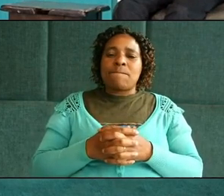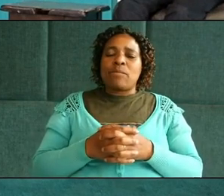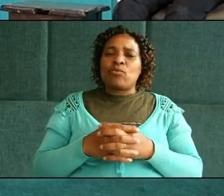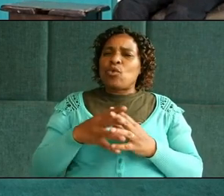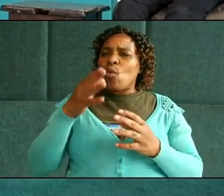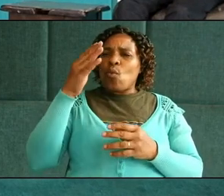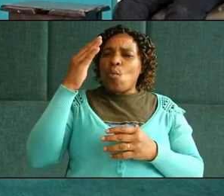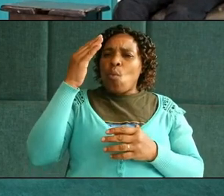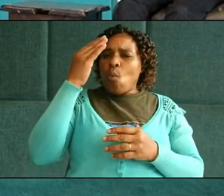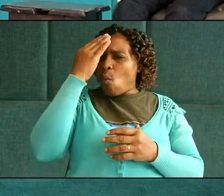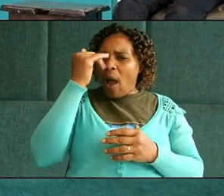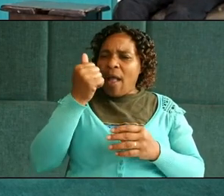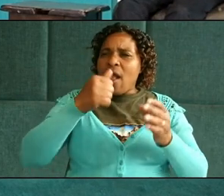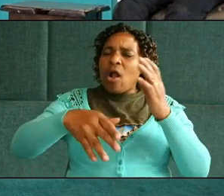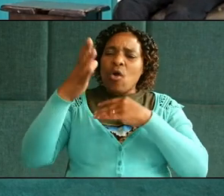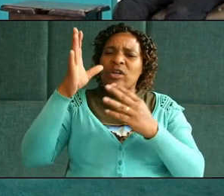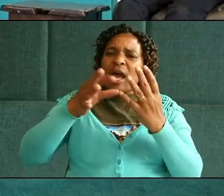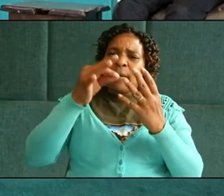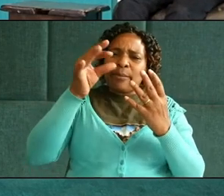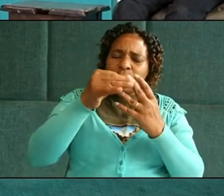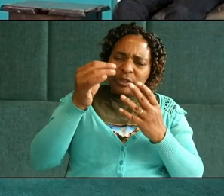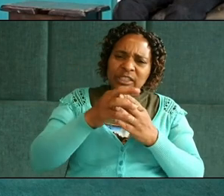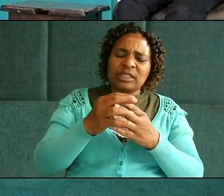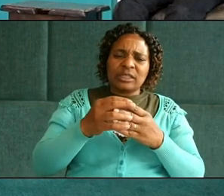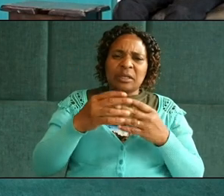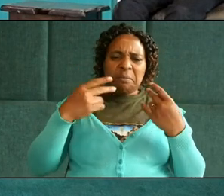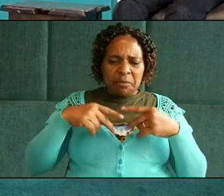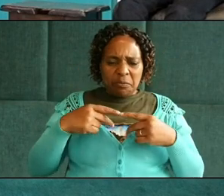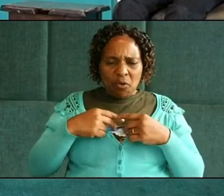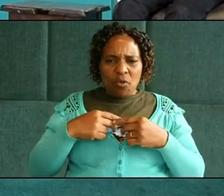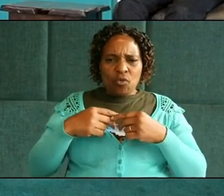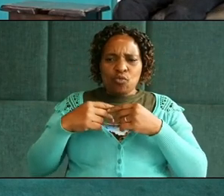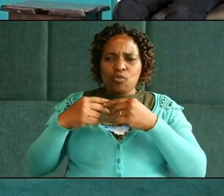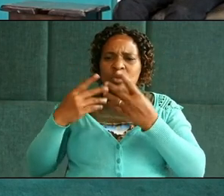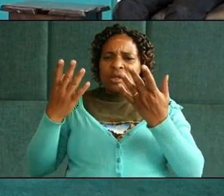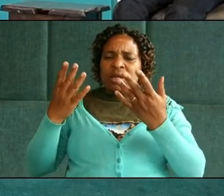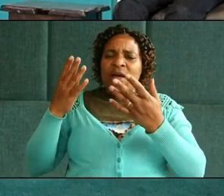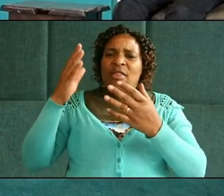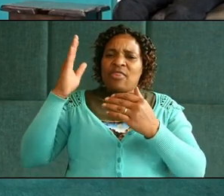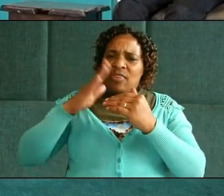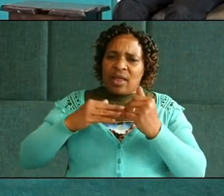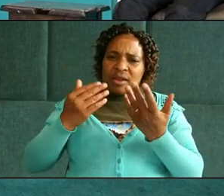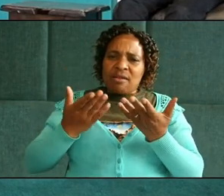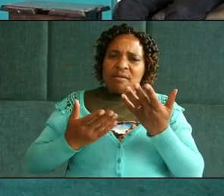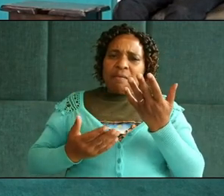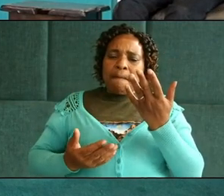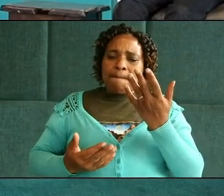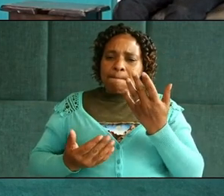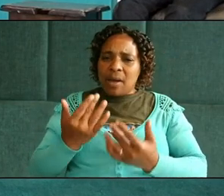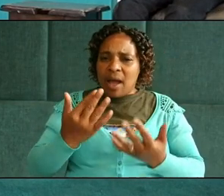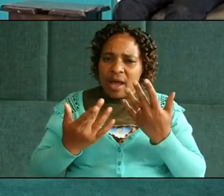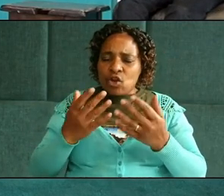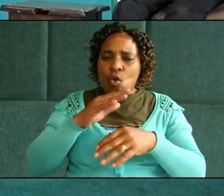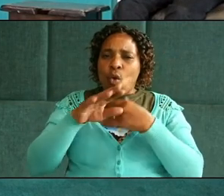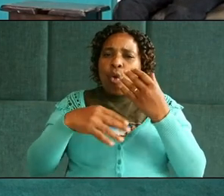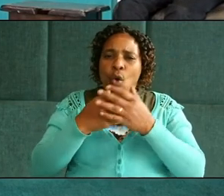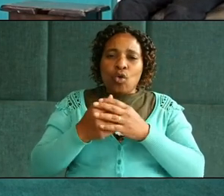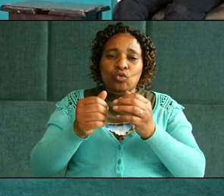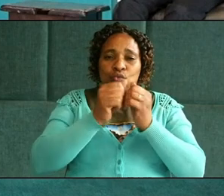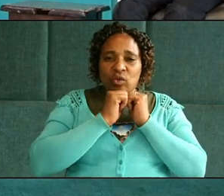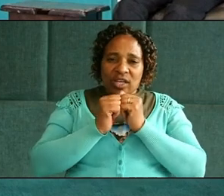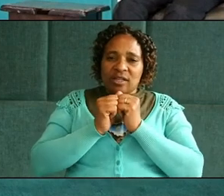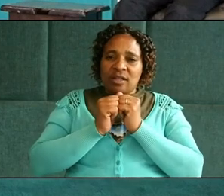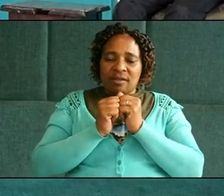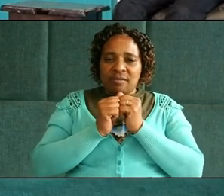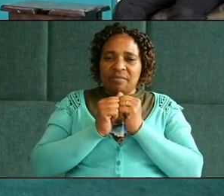Why will God appoint cities of refuge rather than ban private vengeance altogether?